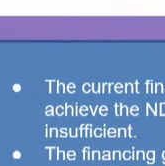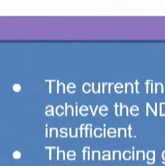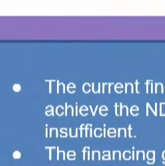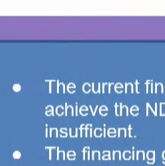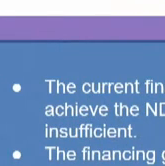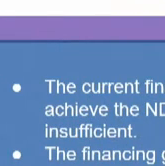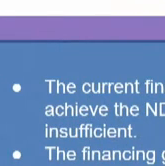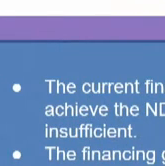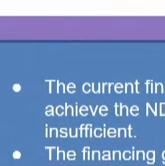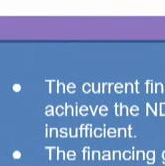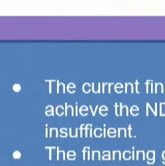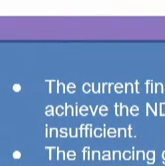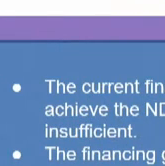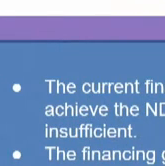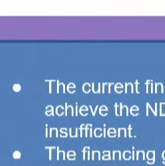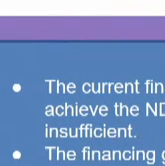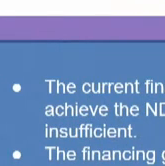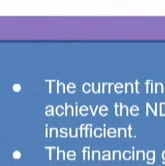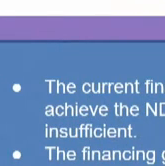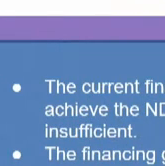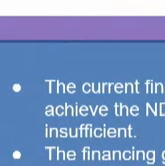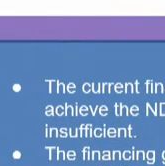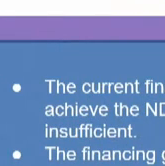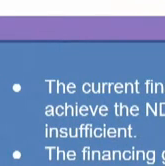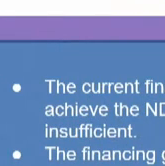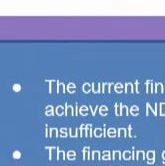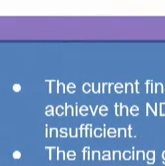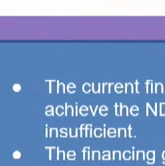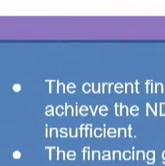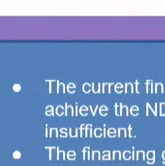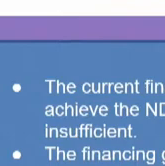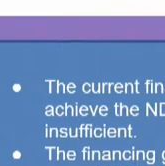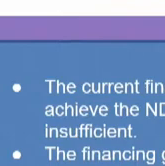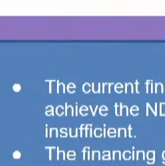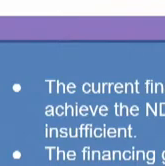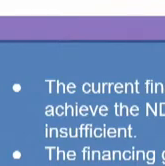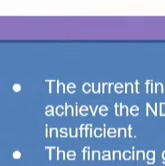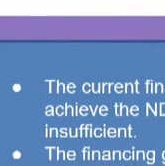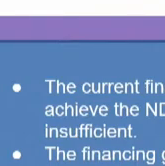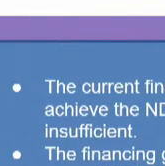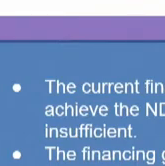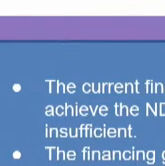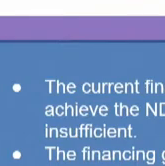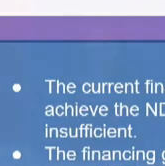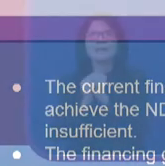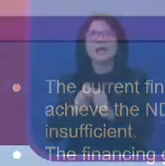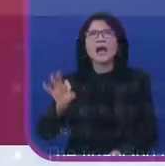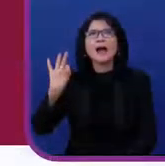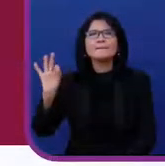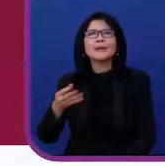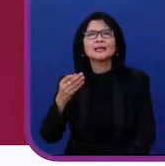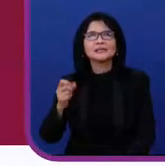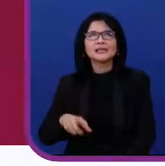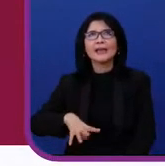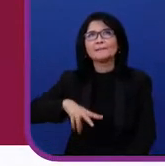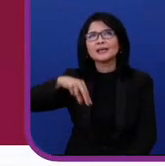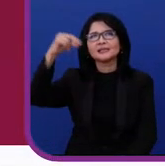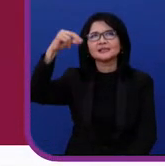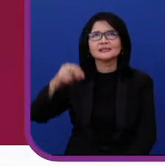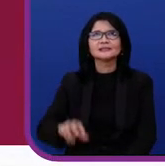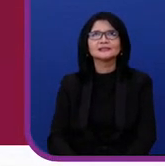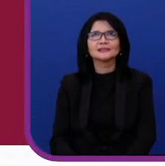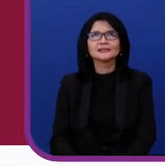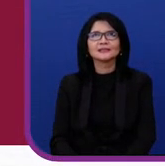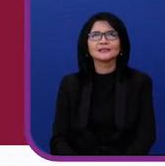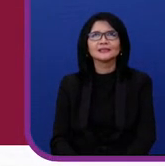hectneices basicly very-very step out here with like to reach our in-house gas emission